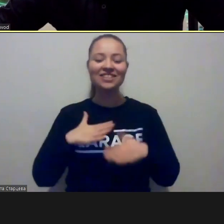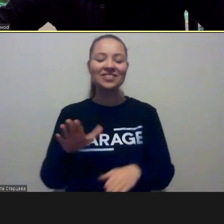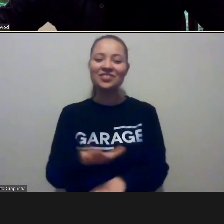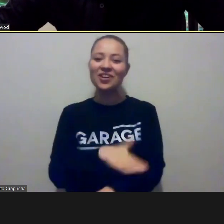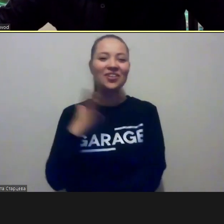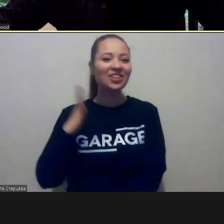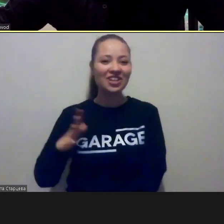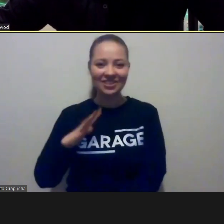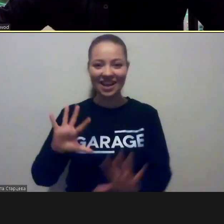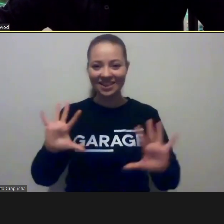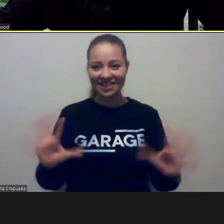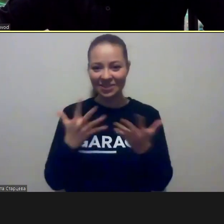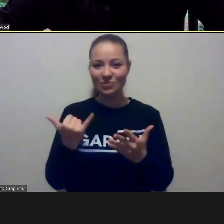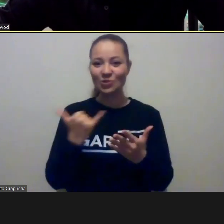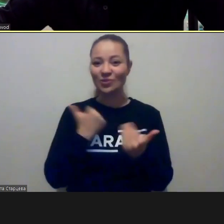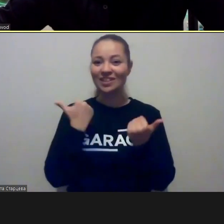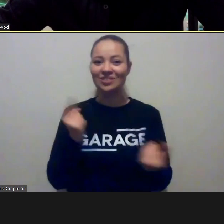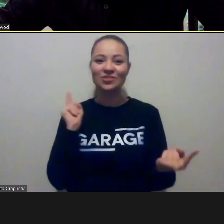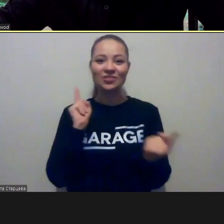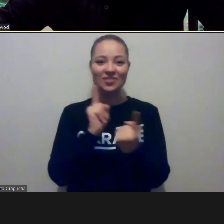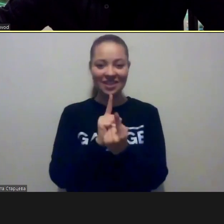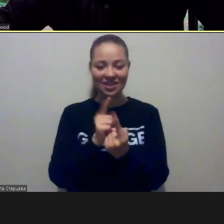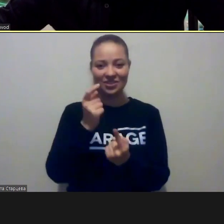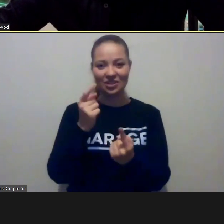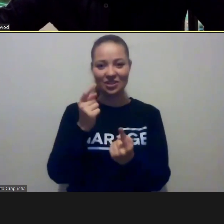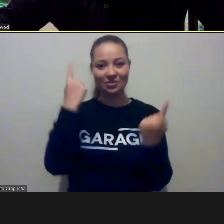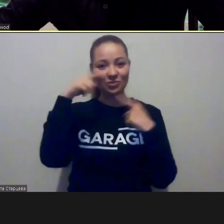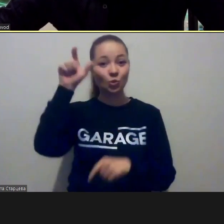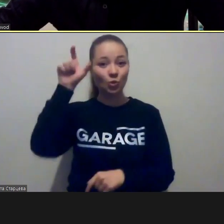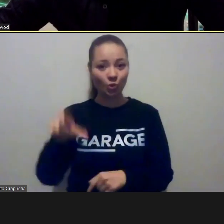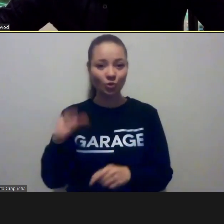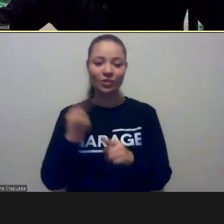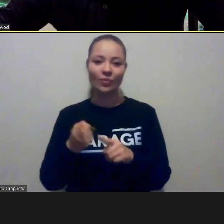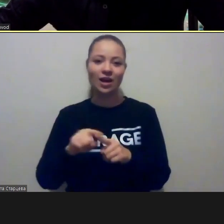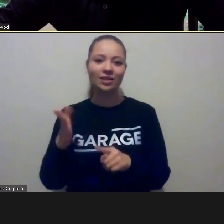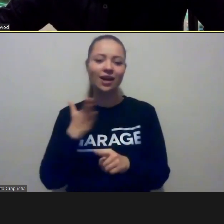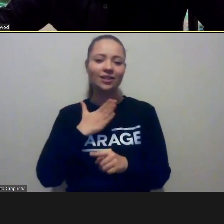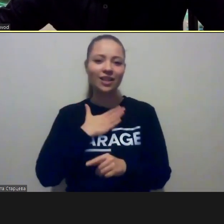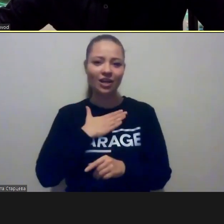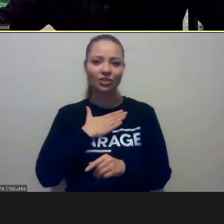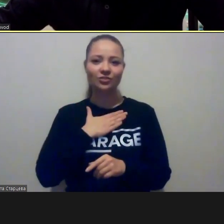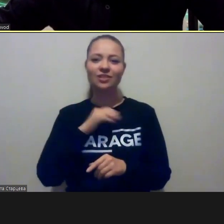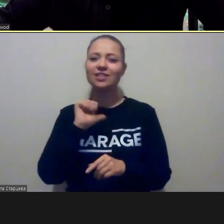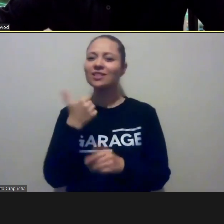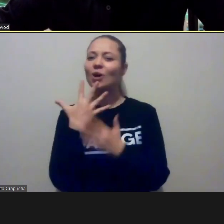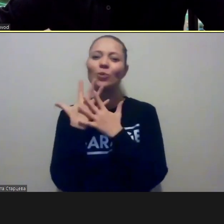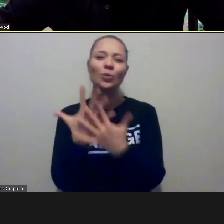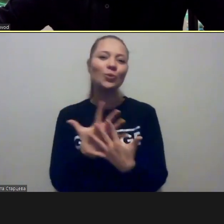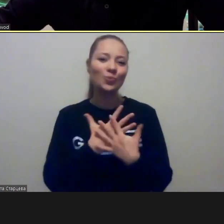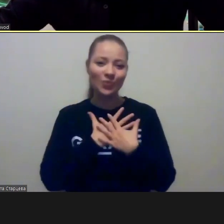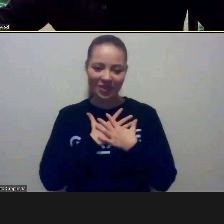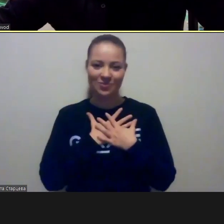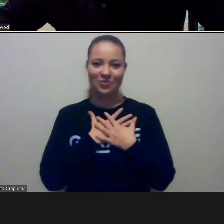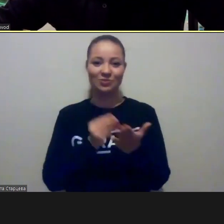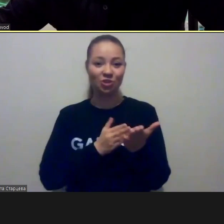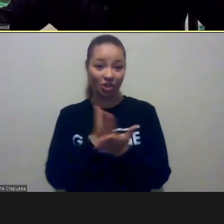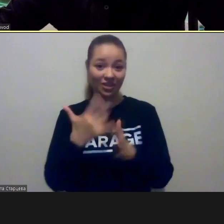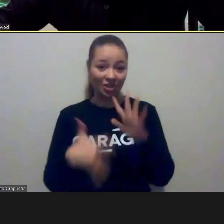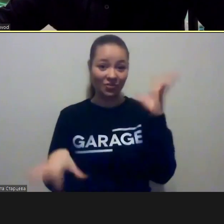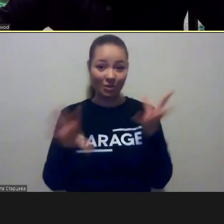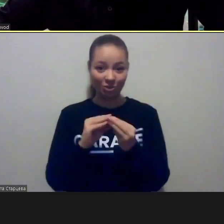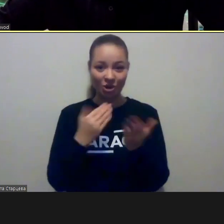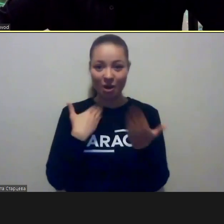have a long-awaited meeting. We will be talking to our favorite